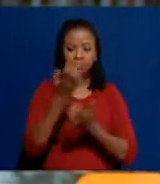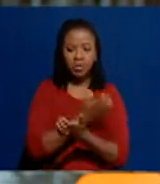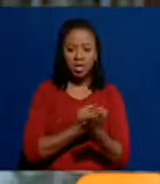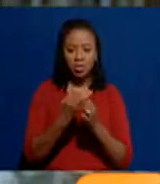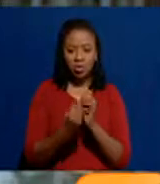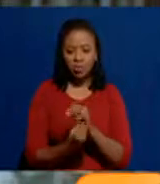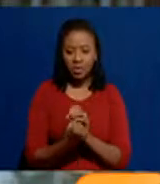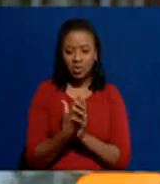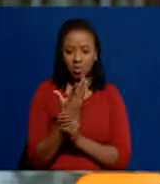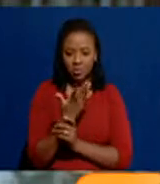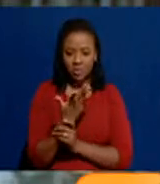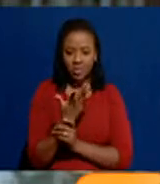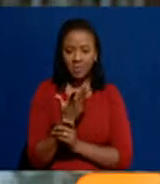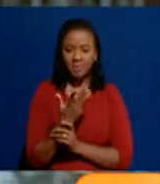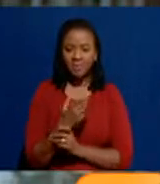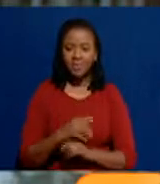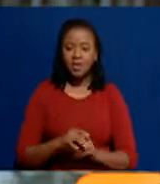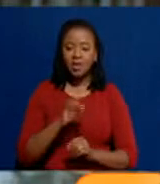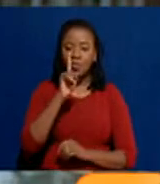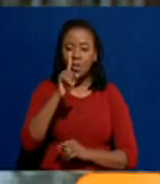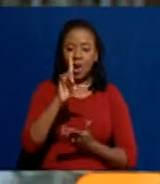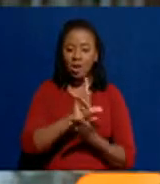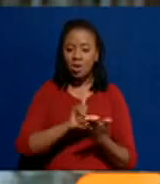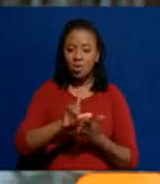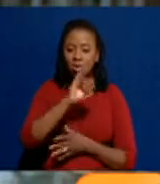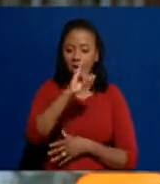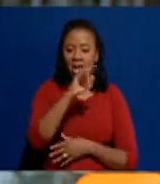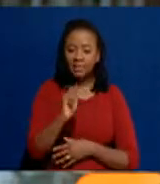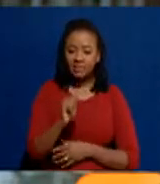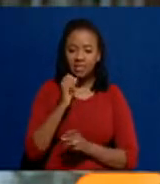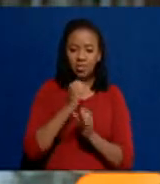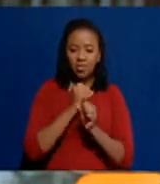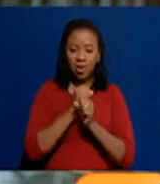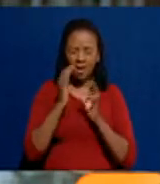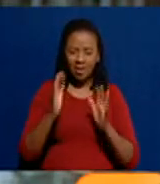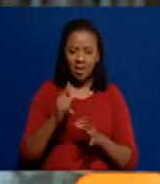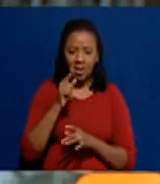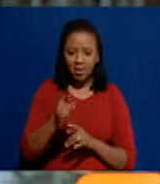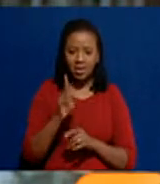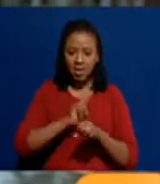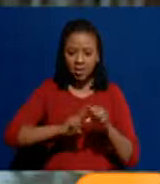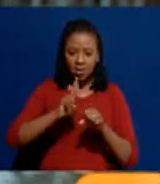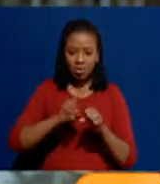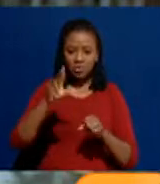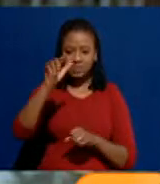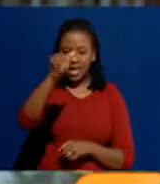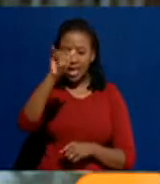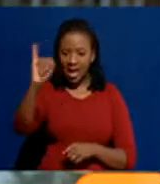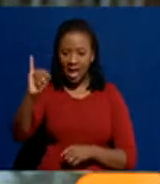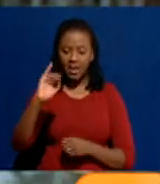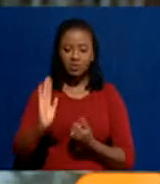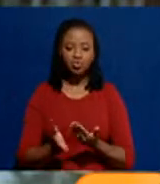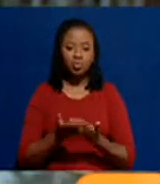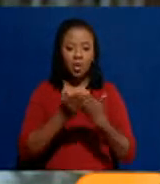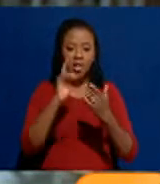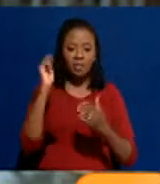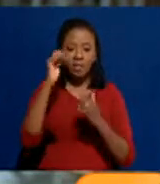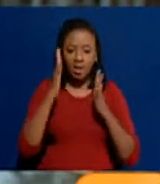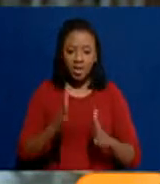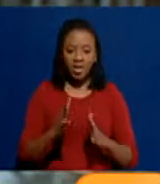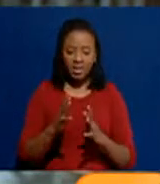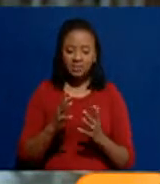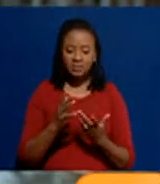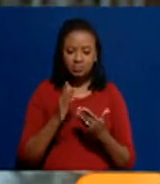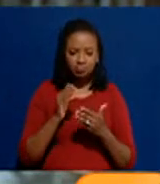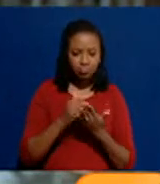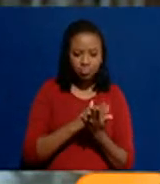social inclusion as well. A local IT practitioner is now leveraging artificial intelligence to help Kenyans easily navigate the